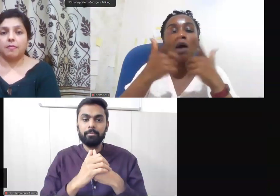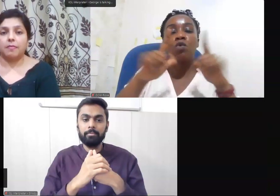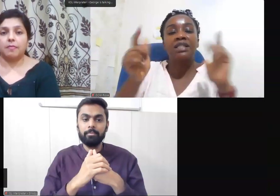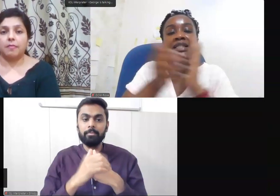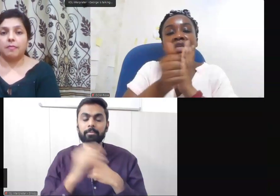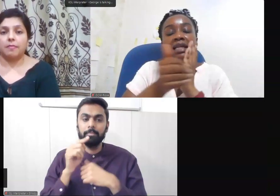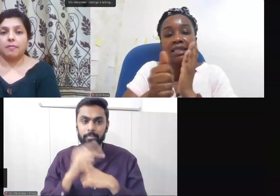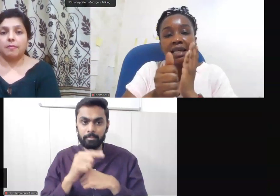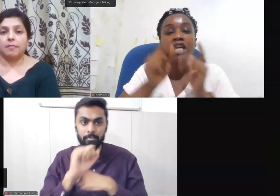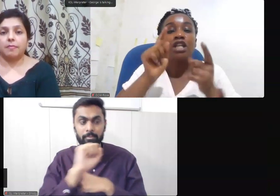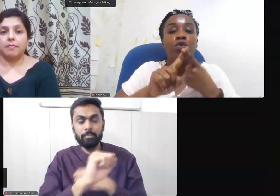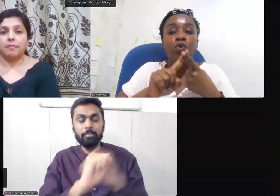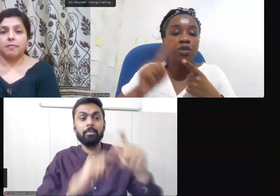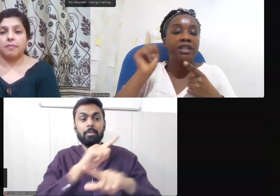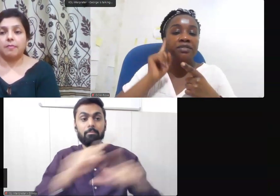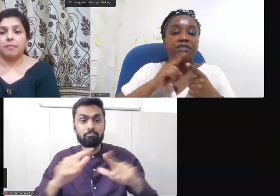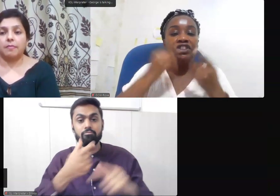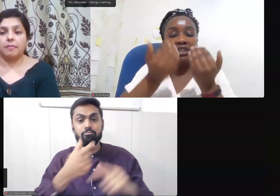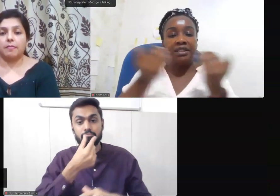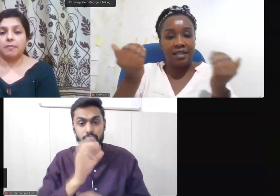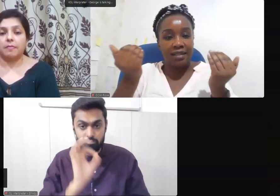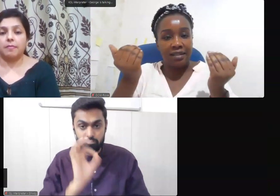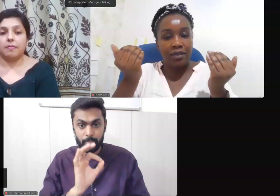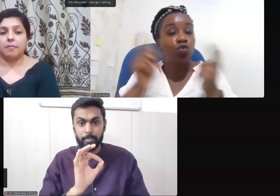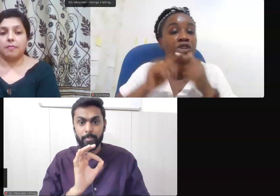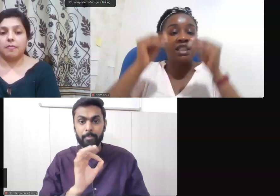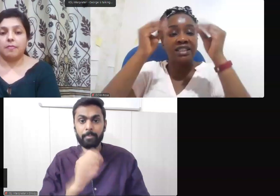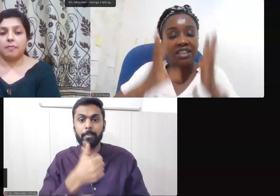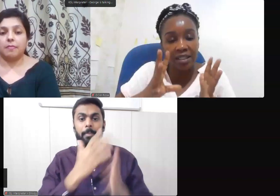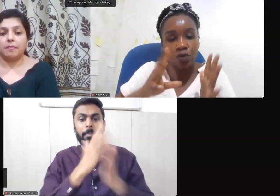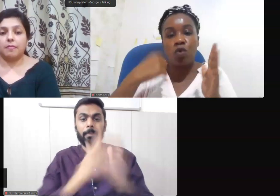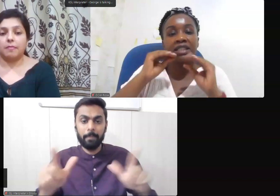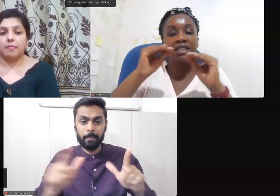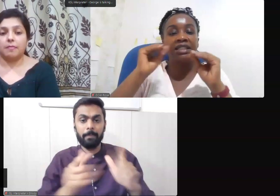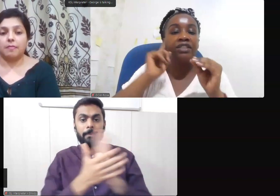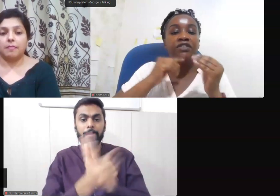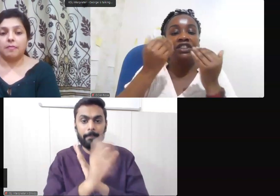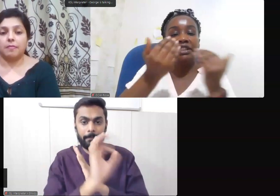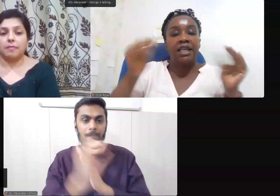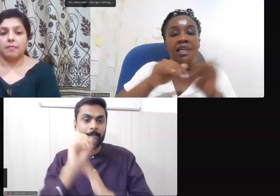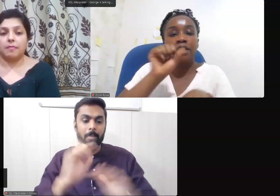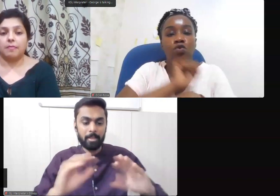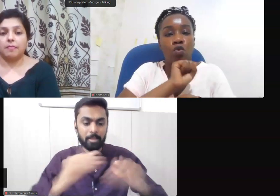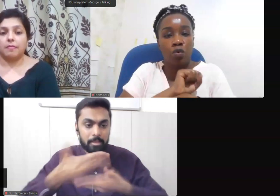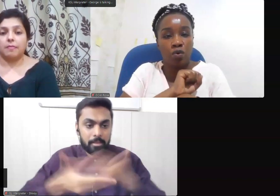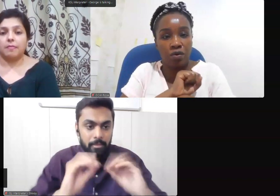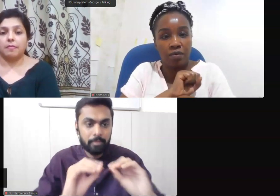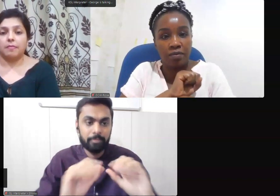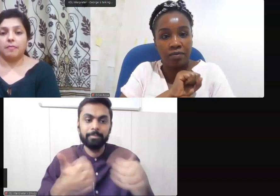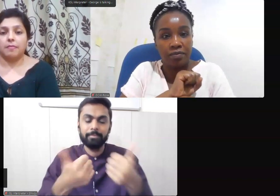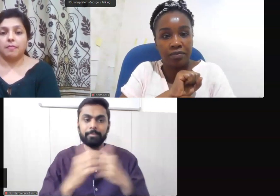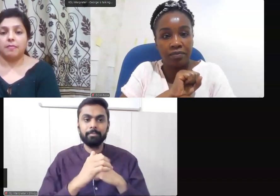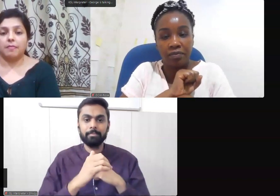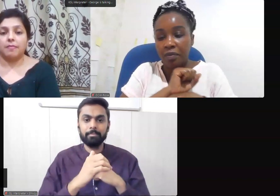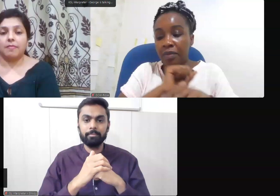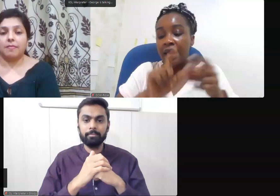fluent with the language and provide sign language skills to be able to teach the deaf children. Children